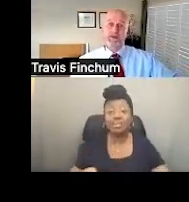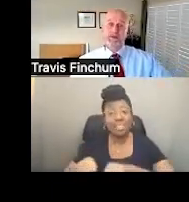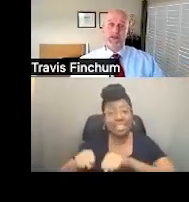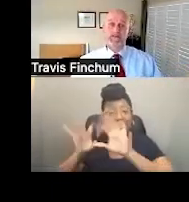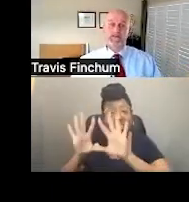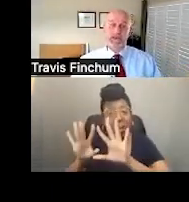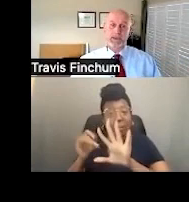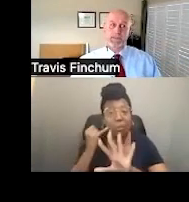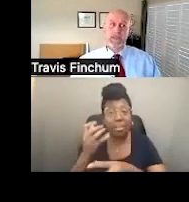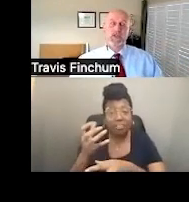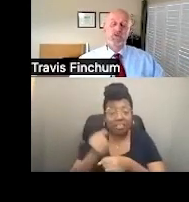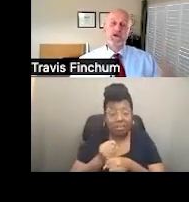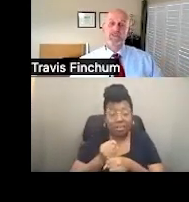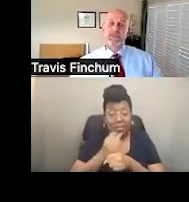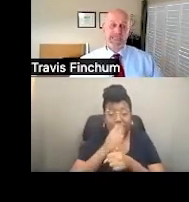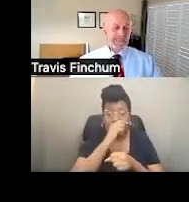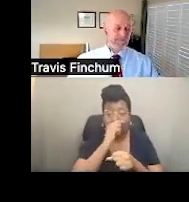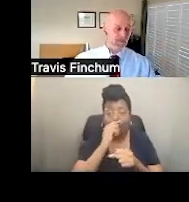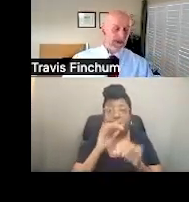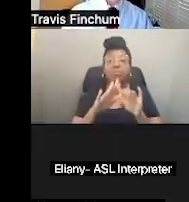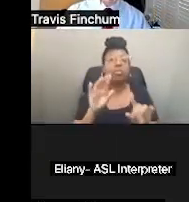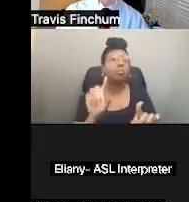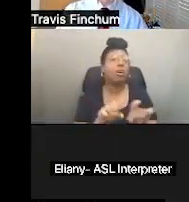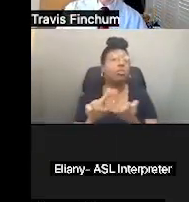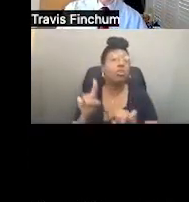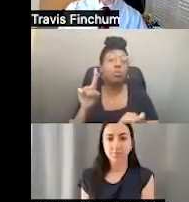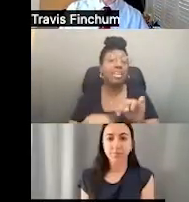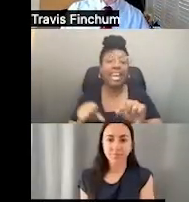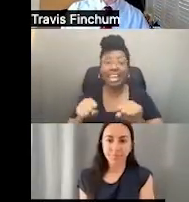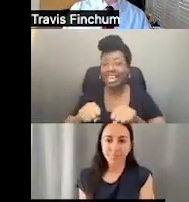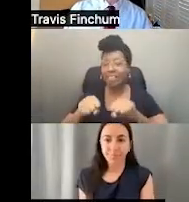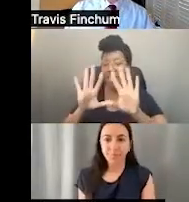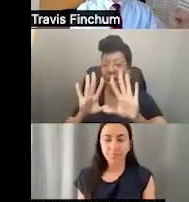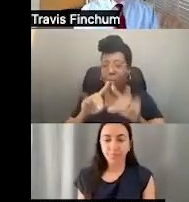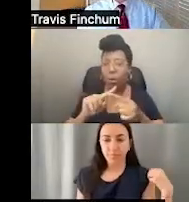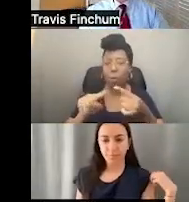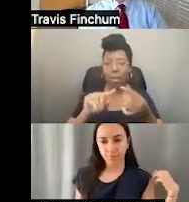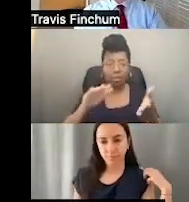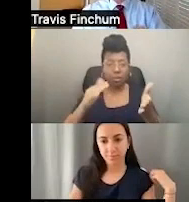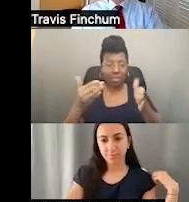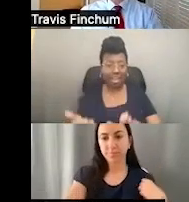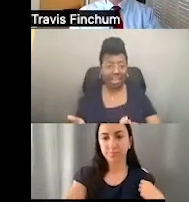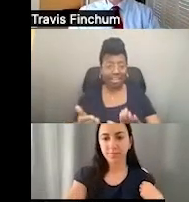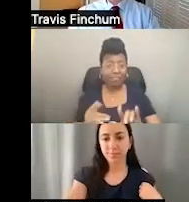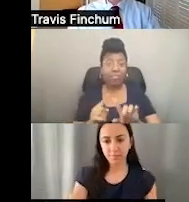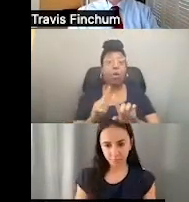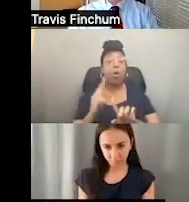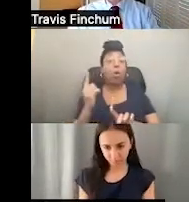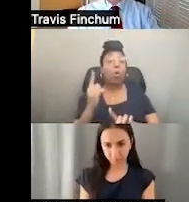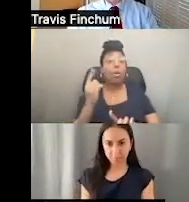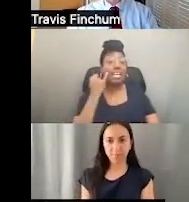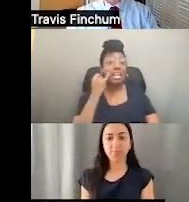or during your lifetime. You also can't give it away when you pass away unless you pay back